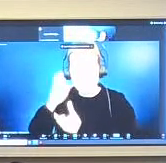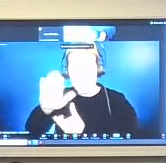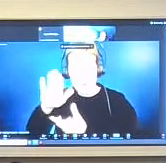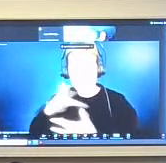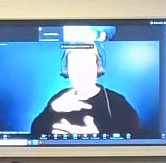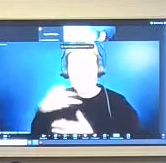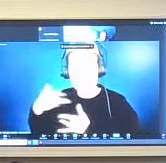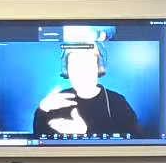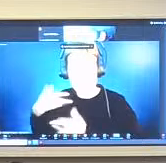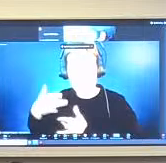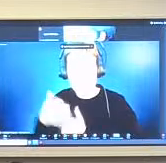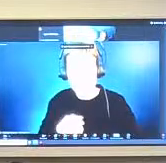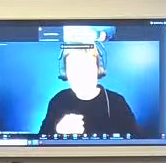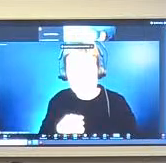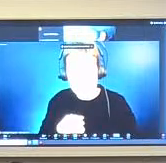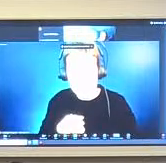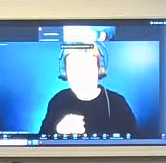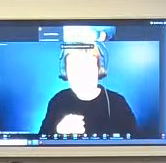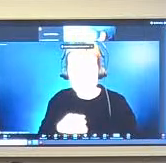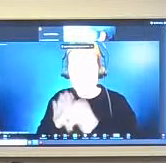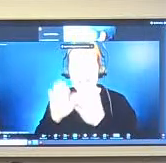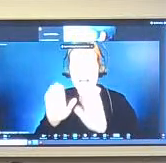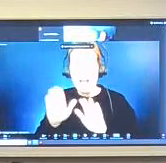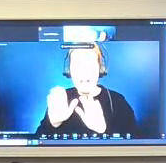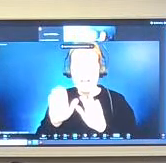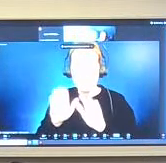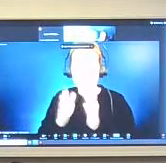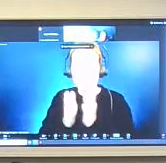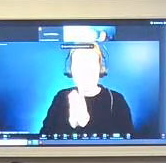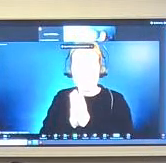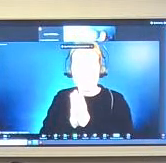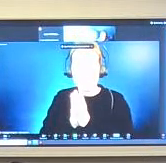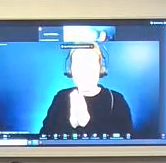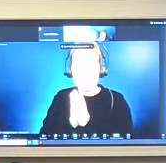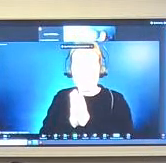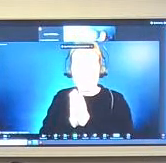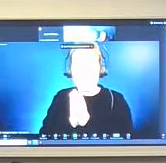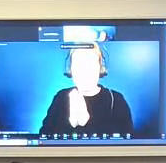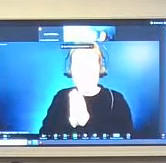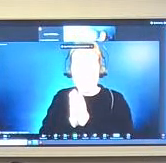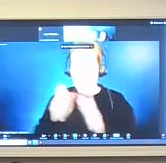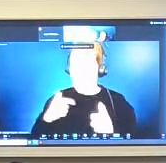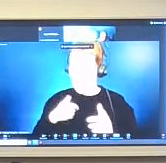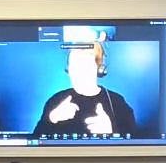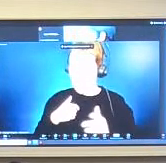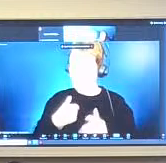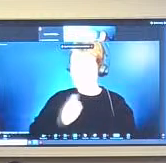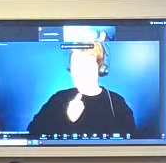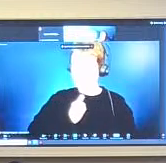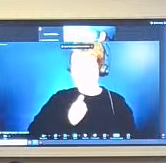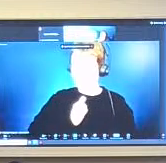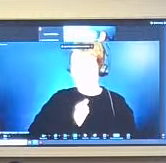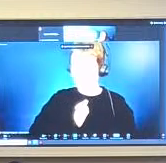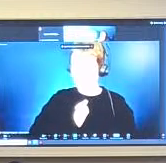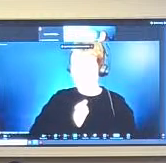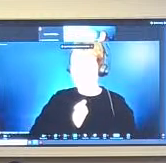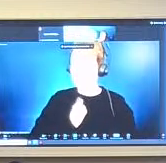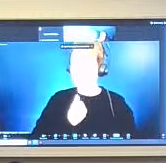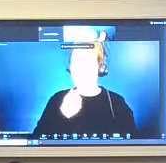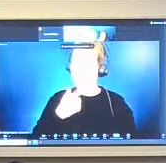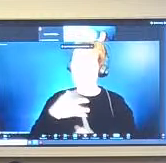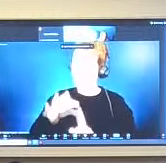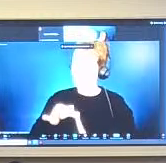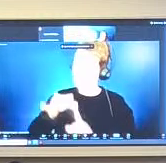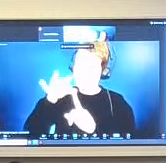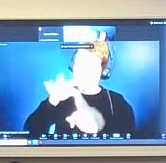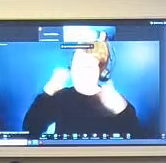and meaningful way. One of the reasons why I'm here is because I've identified accessibility as an issue. And I was charged